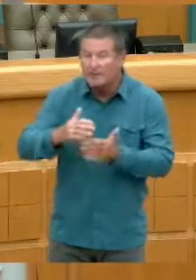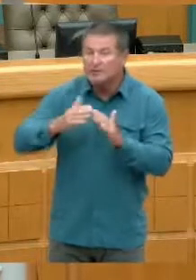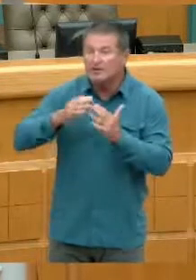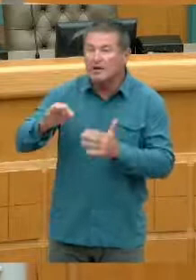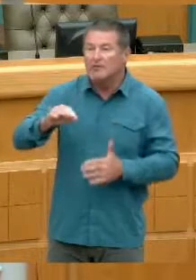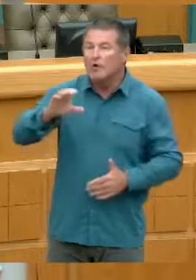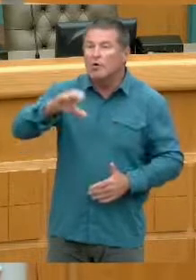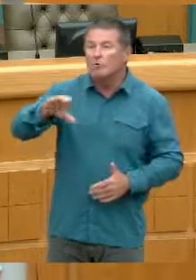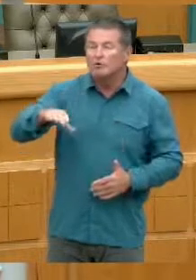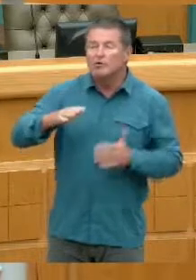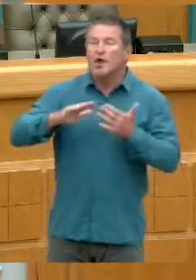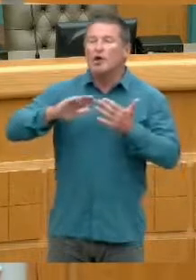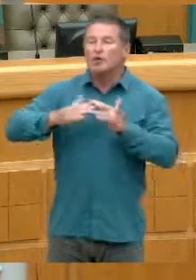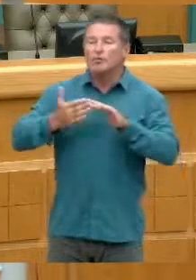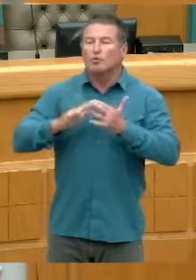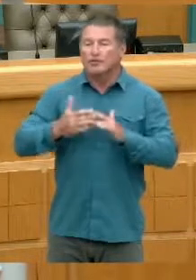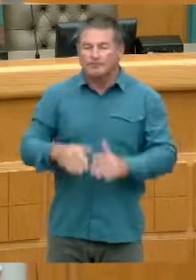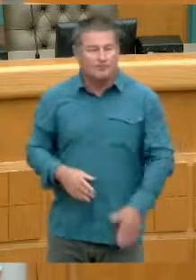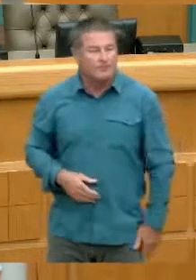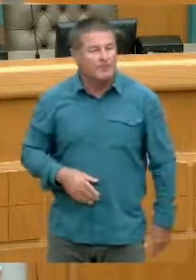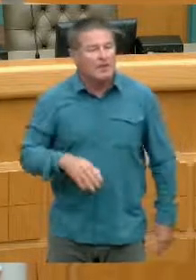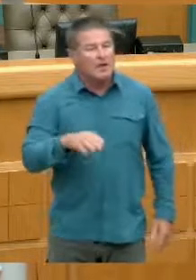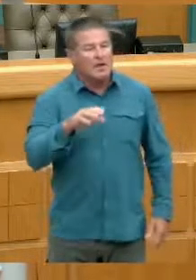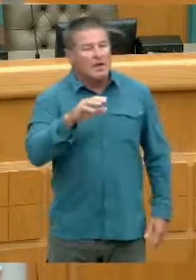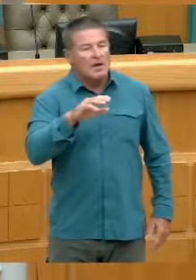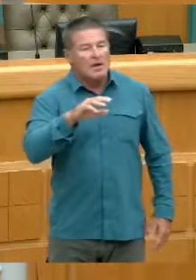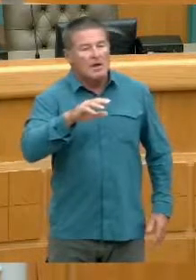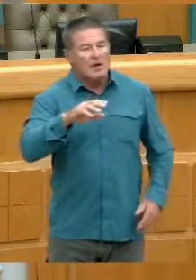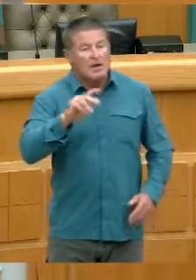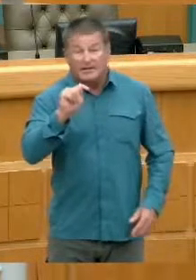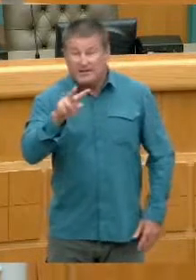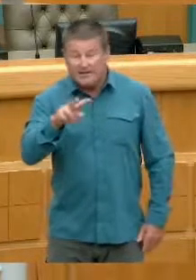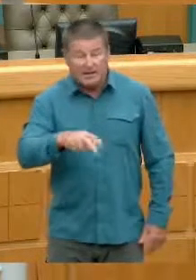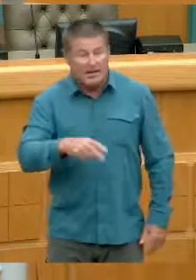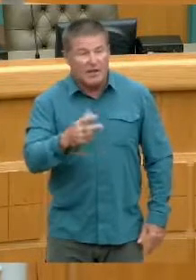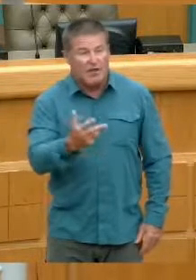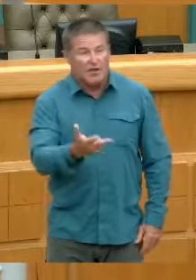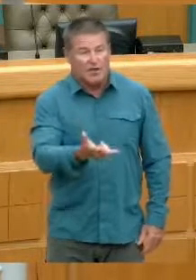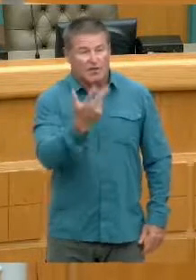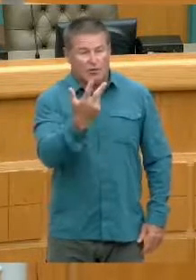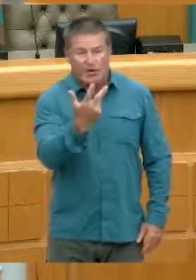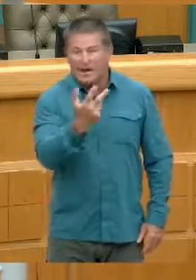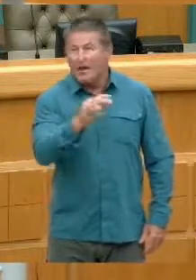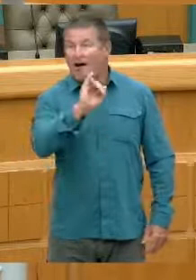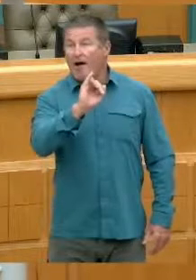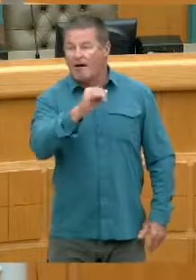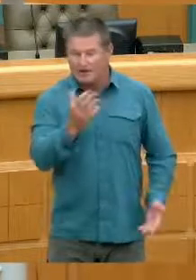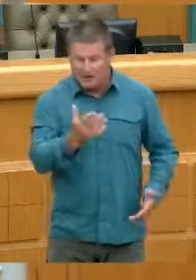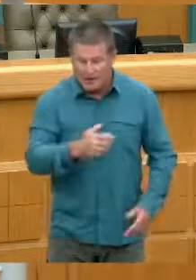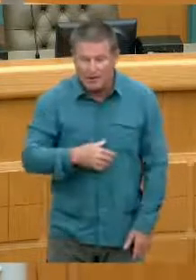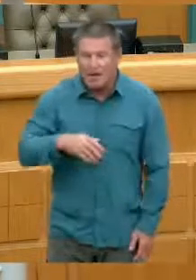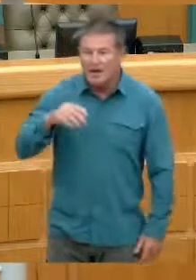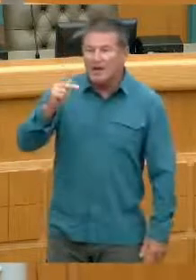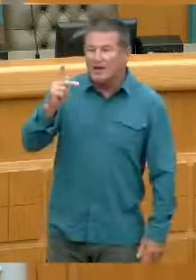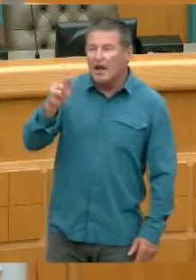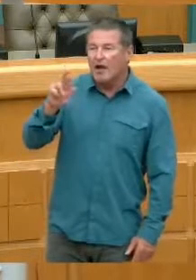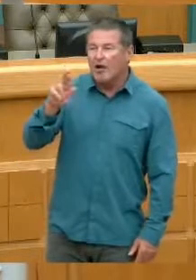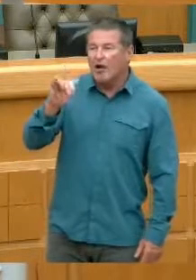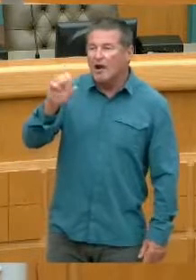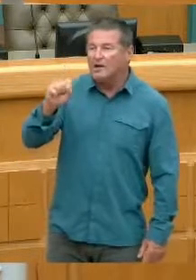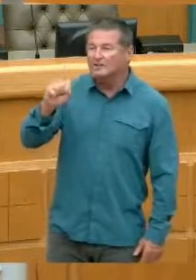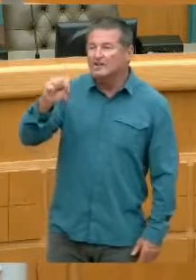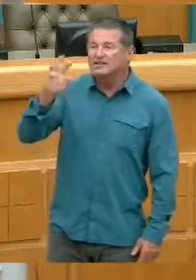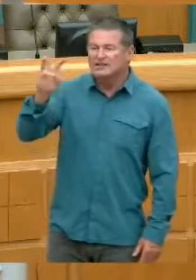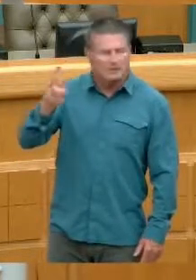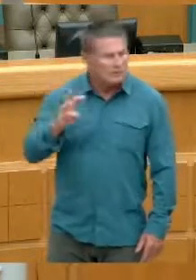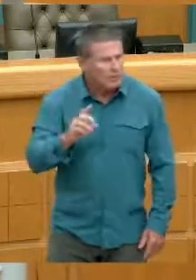you for the media that's here. We have KIII, Chris Six, and the Caller Times have been here consistently. I don't see